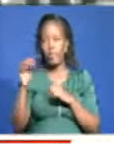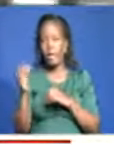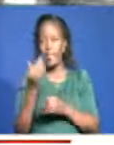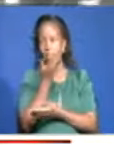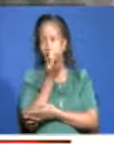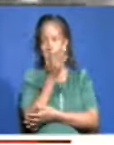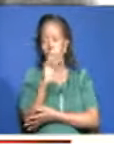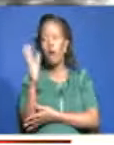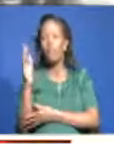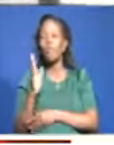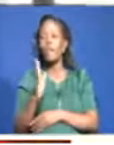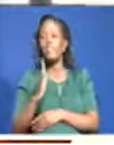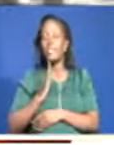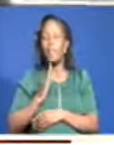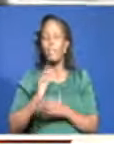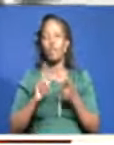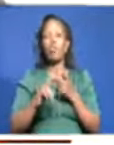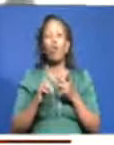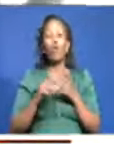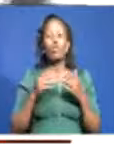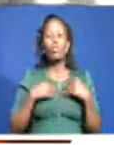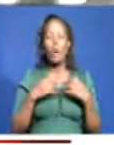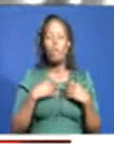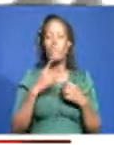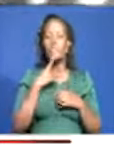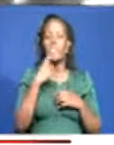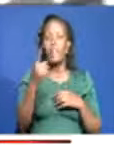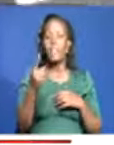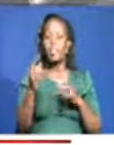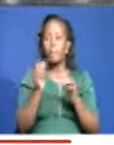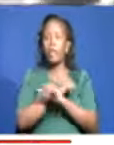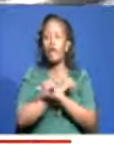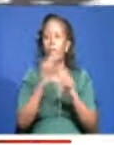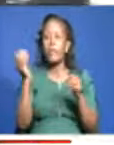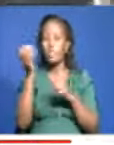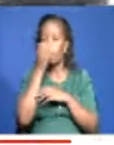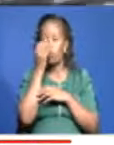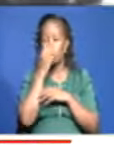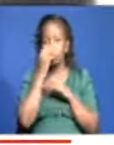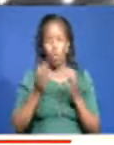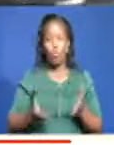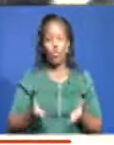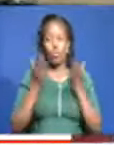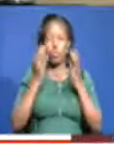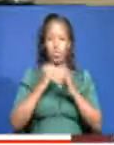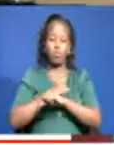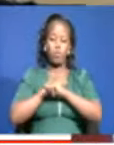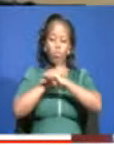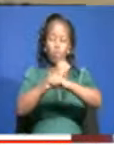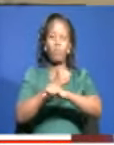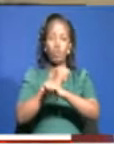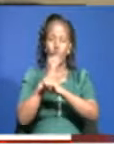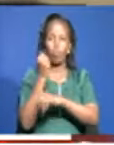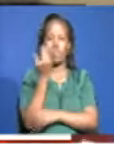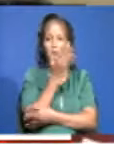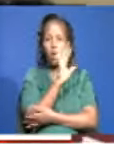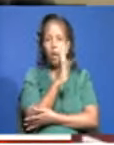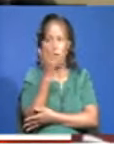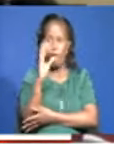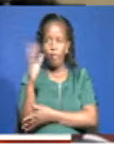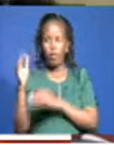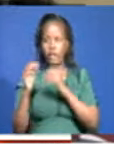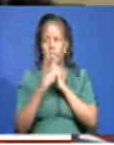forest officers, as directed by President William Ruto, will boost the conservation and protection of forests in the country. Due to